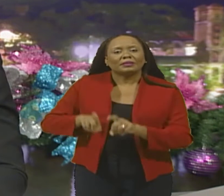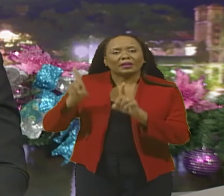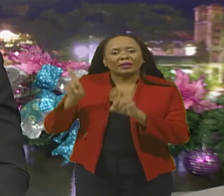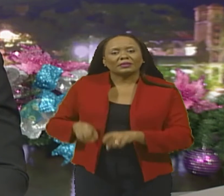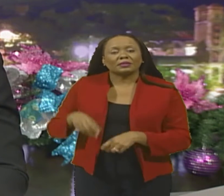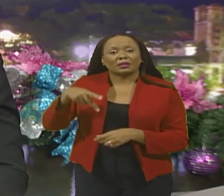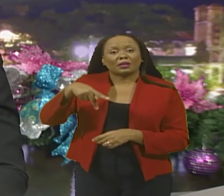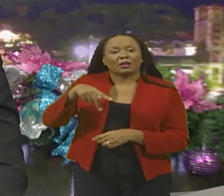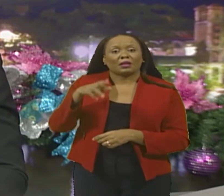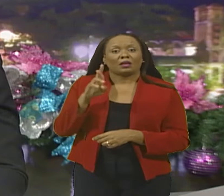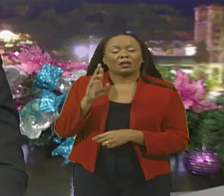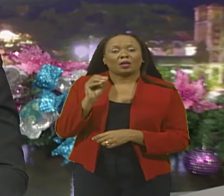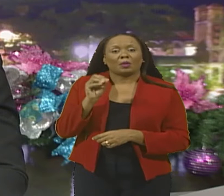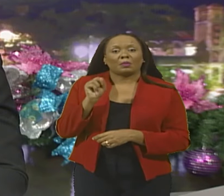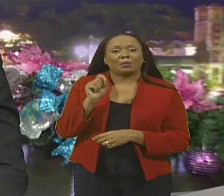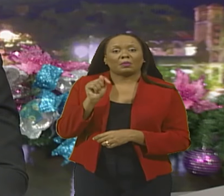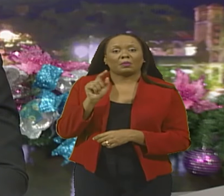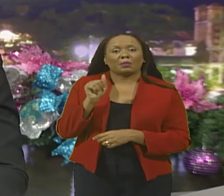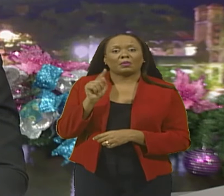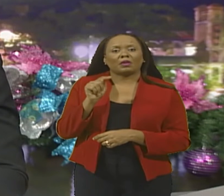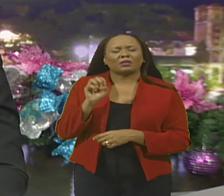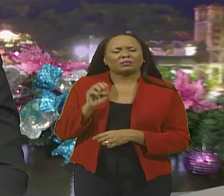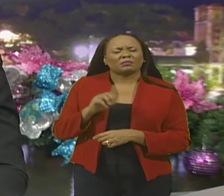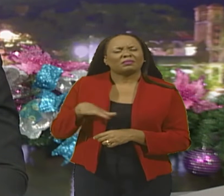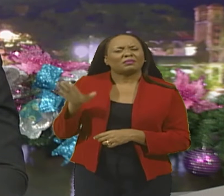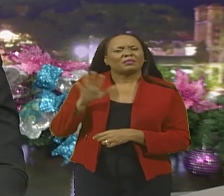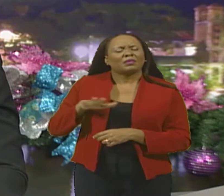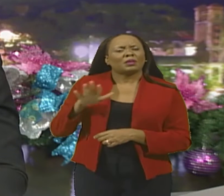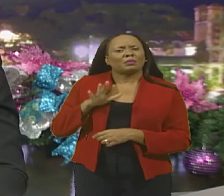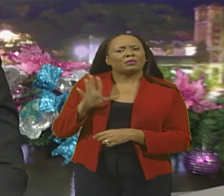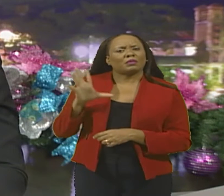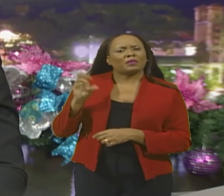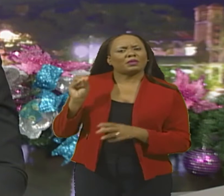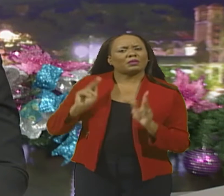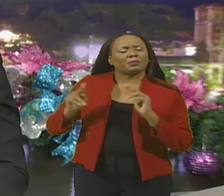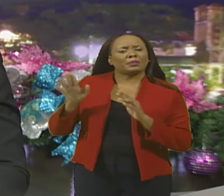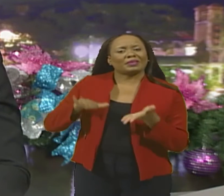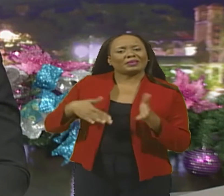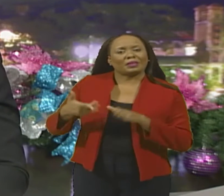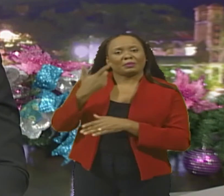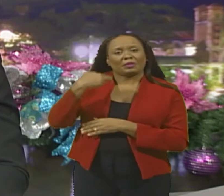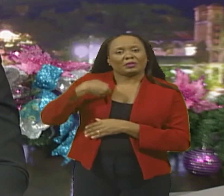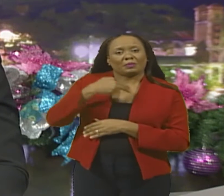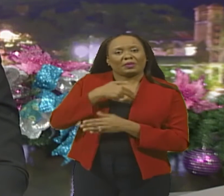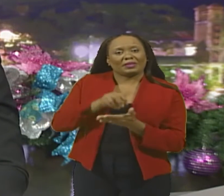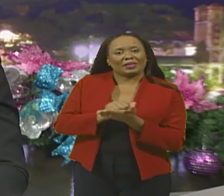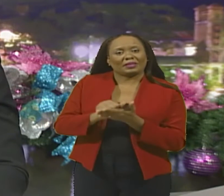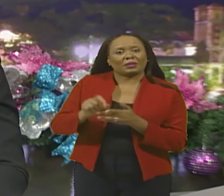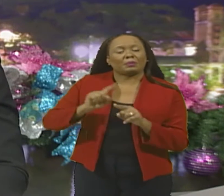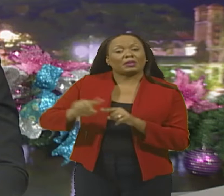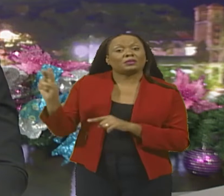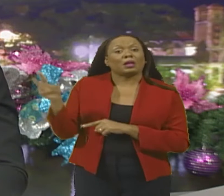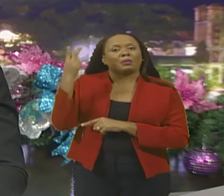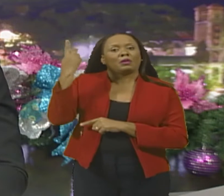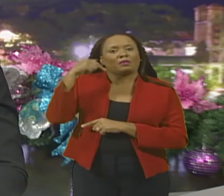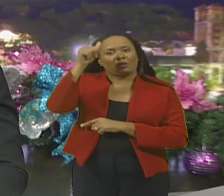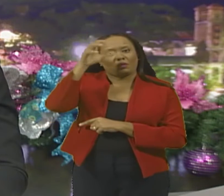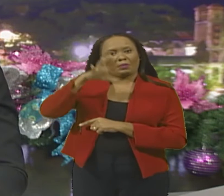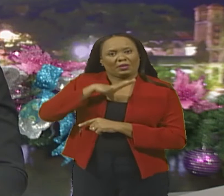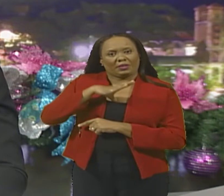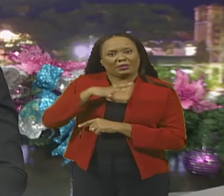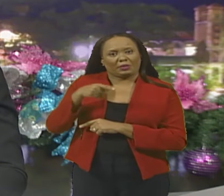checked. She says while there are about 50 deaths from breast cancer annually, that number is doubled in prostate